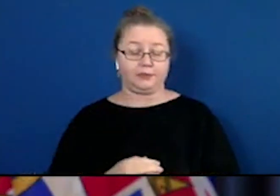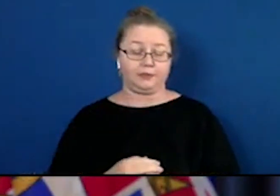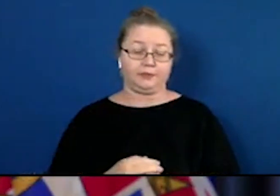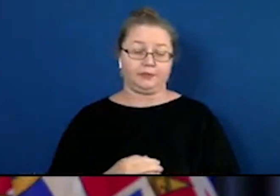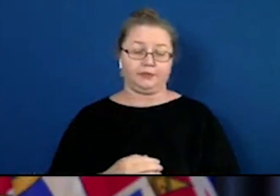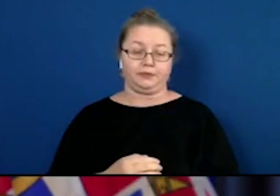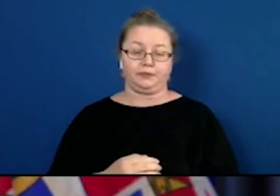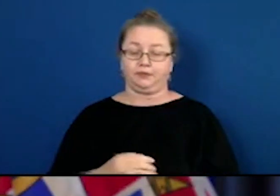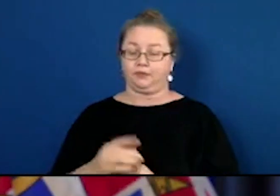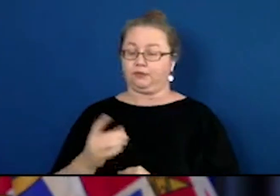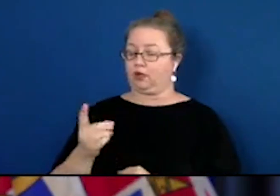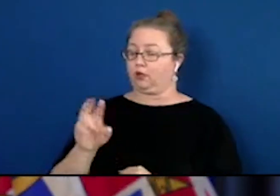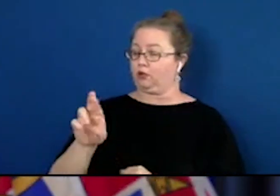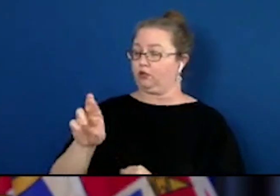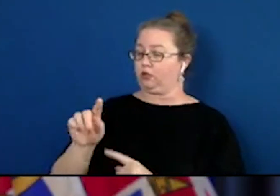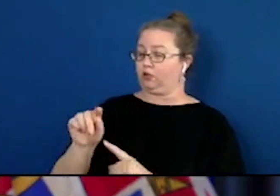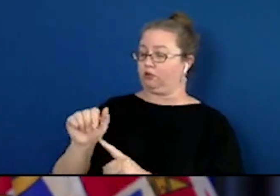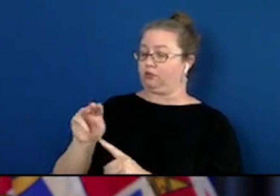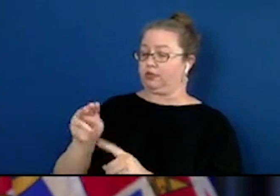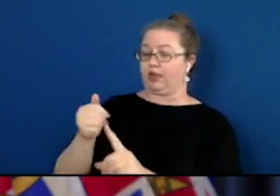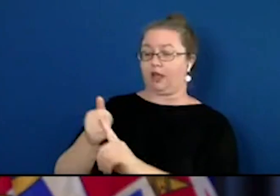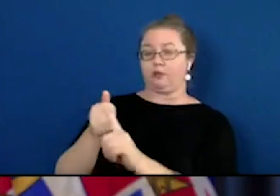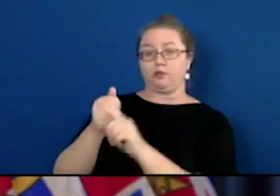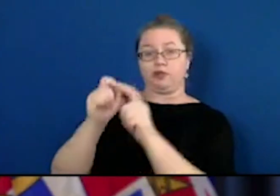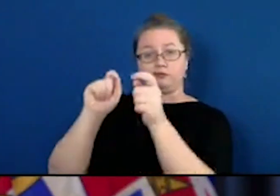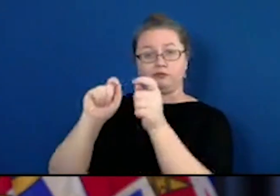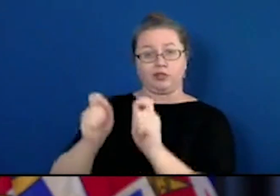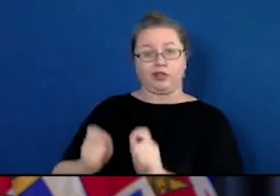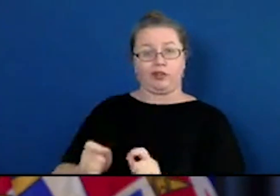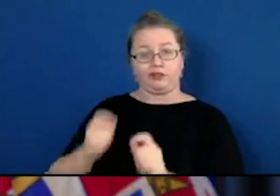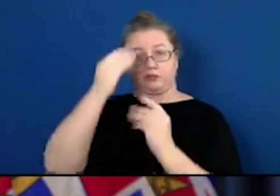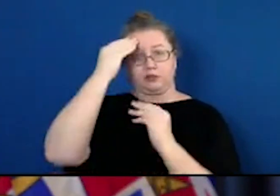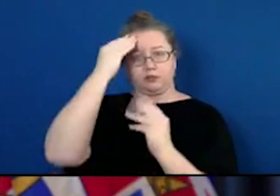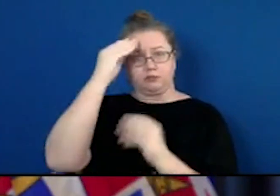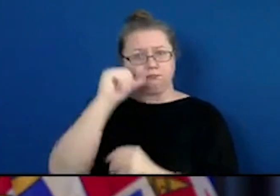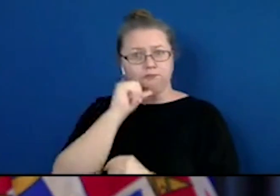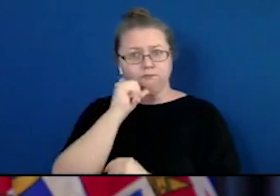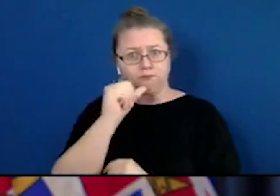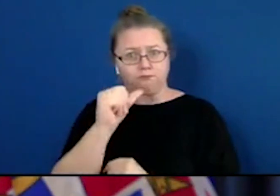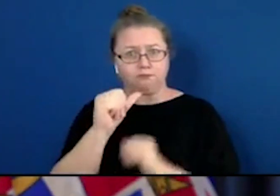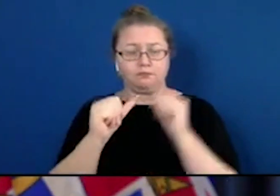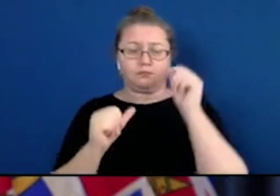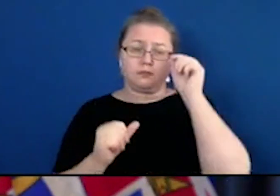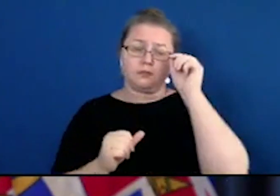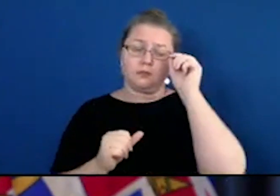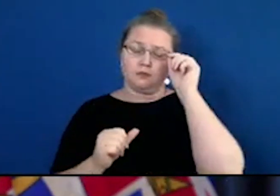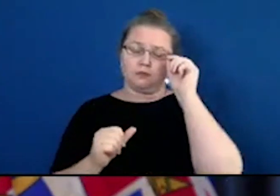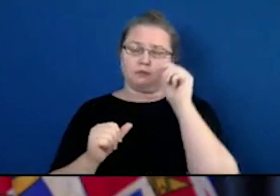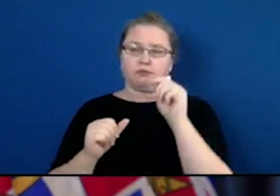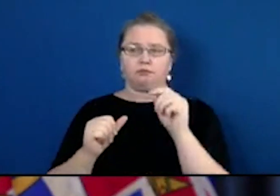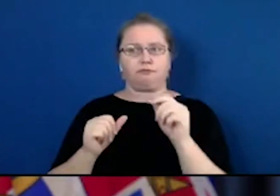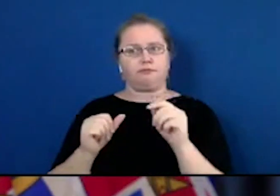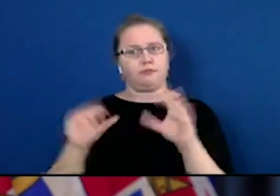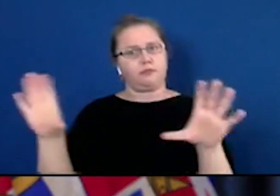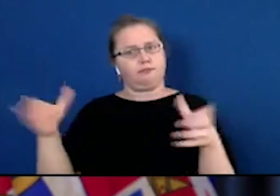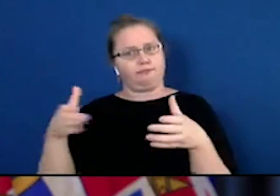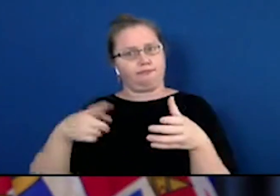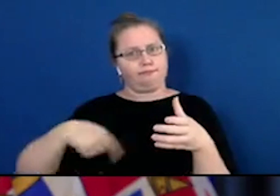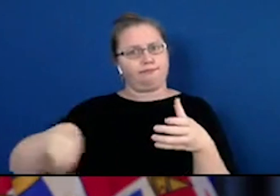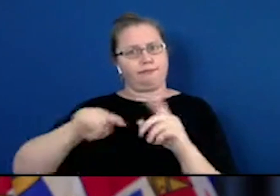Dr. Tam single-handedly has revised documents, as we've talked about a number of times. There is a